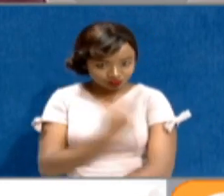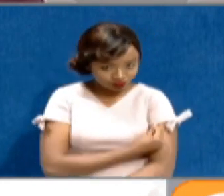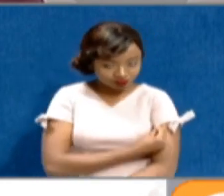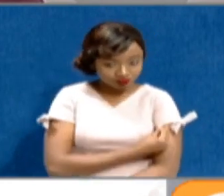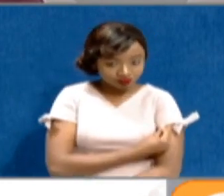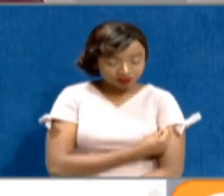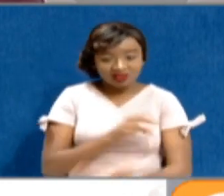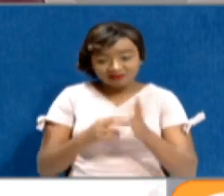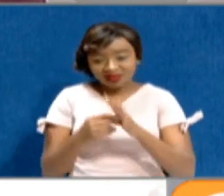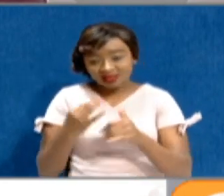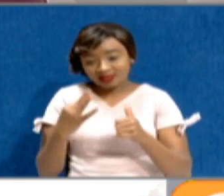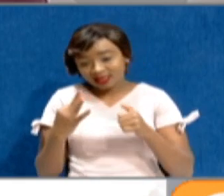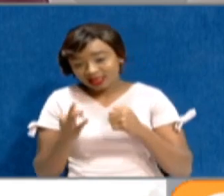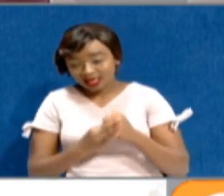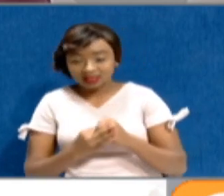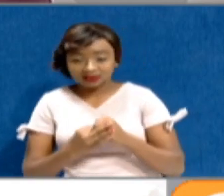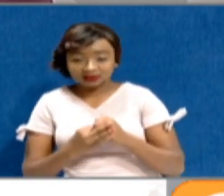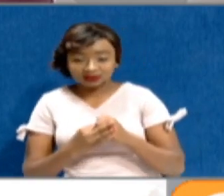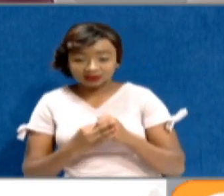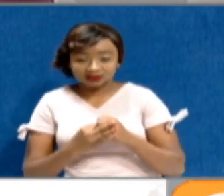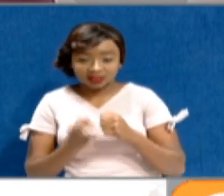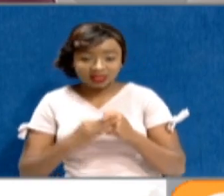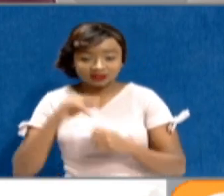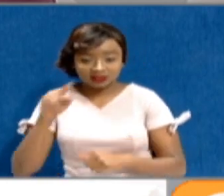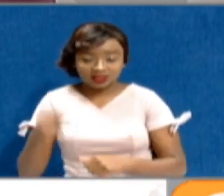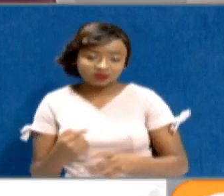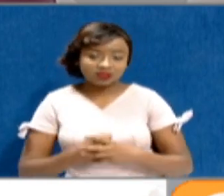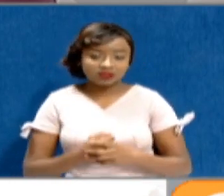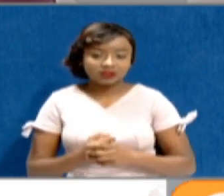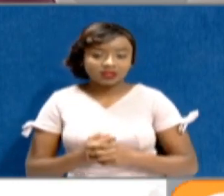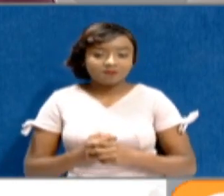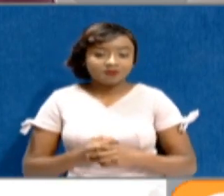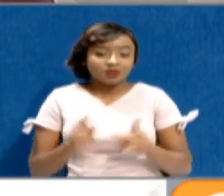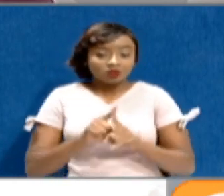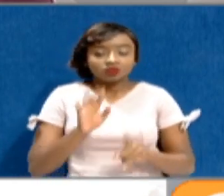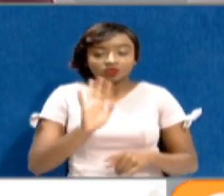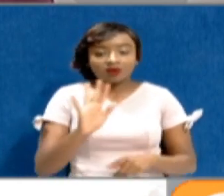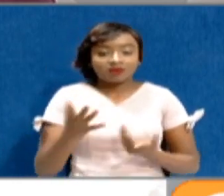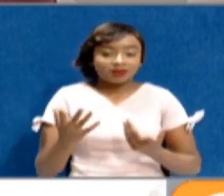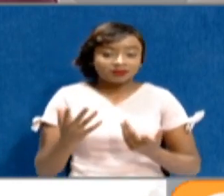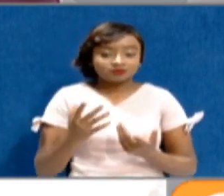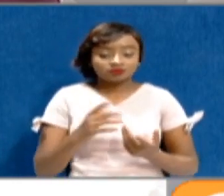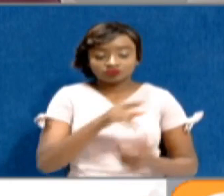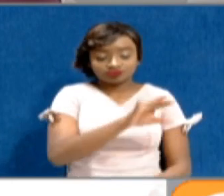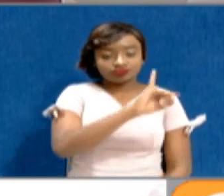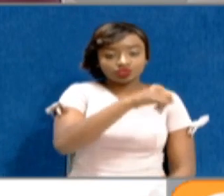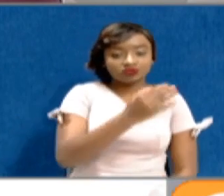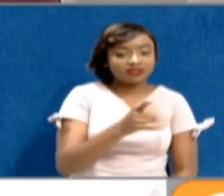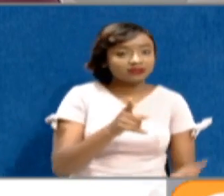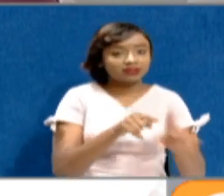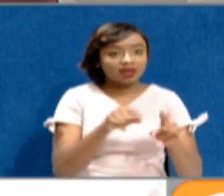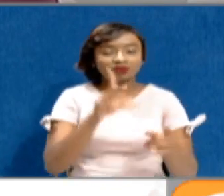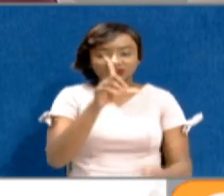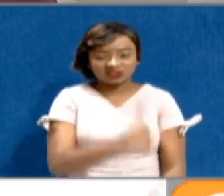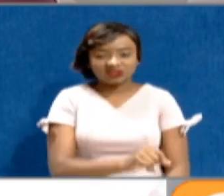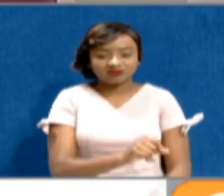Okay, so that's about 8,000 shillings. Pfizer is a little cheaper, about half that, about 4,000 shillings. Johnson & Johnson so far